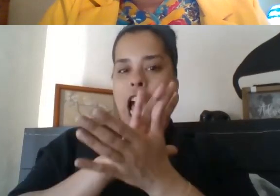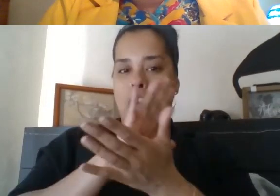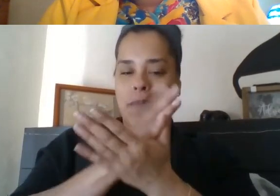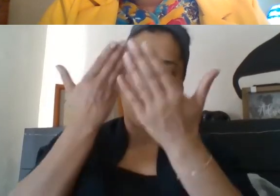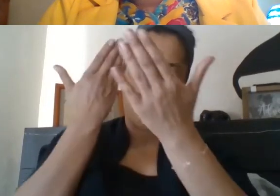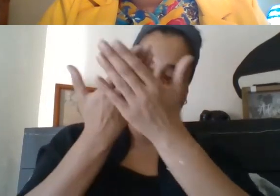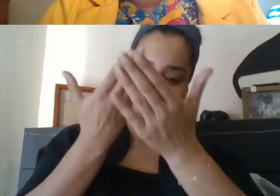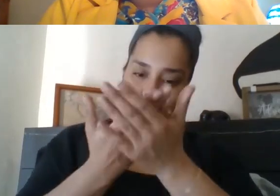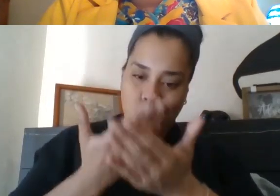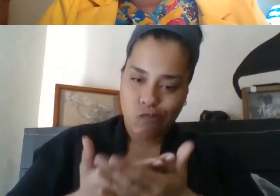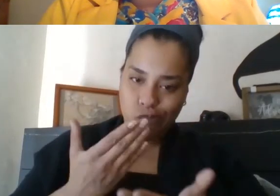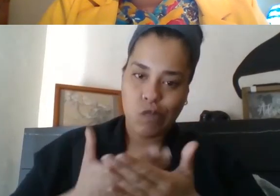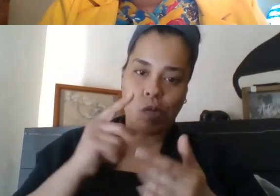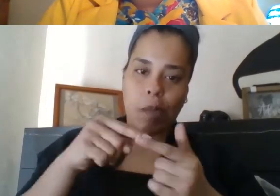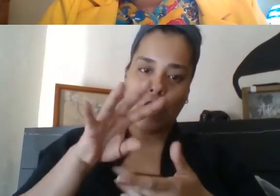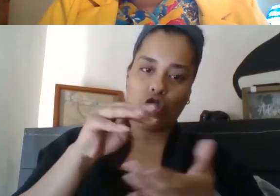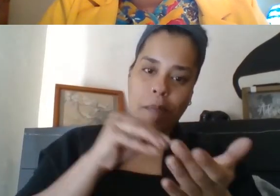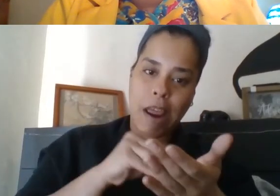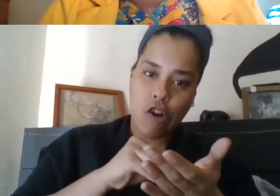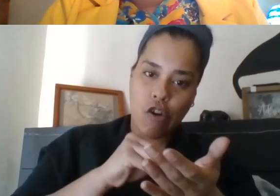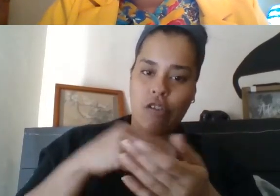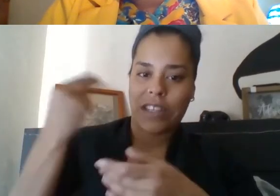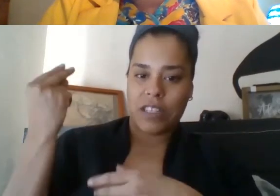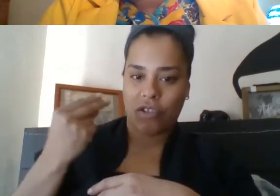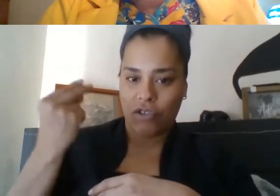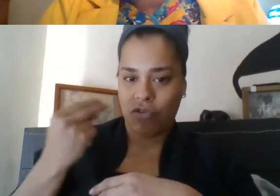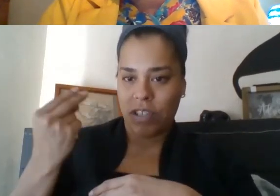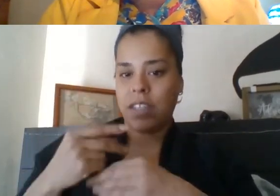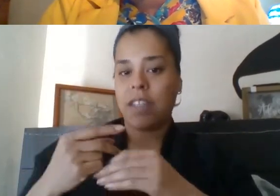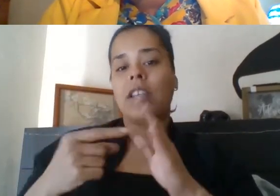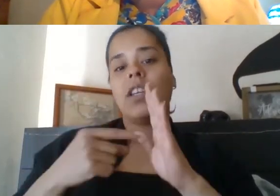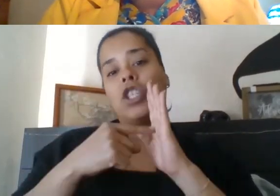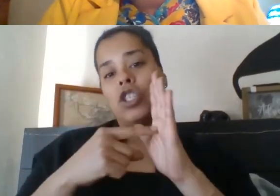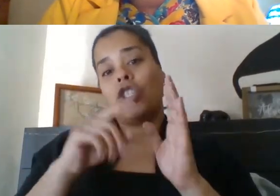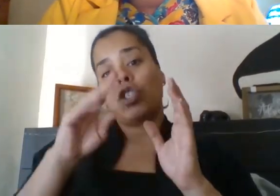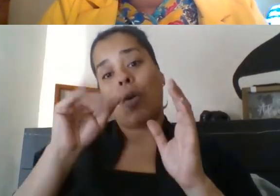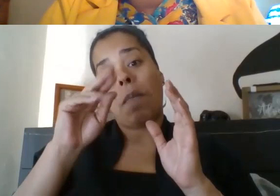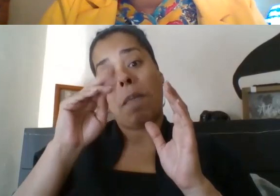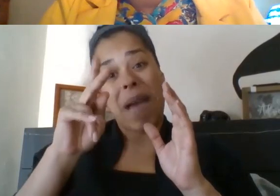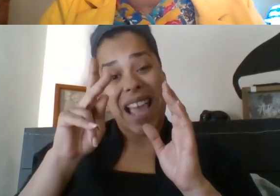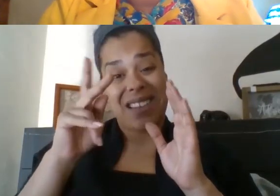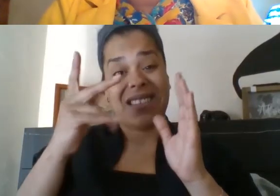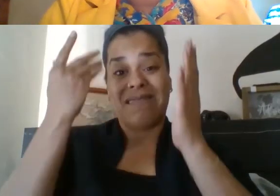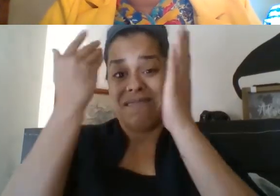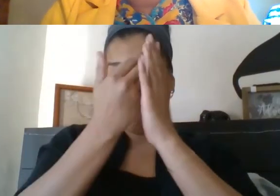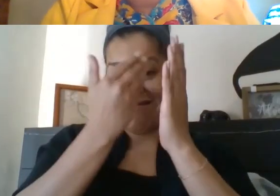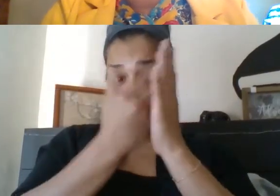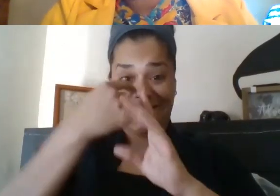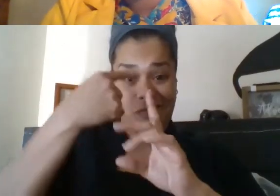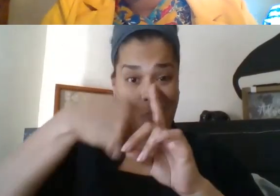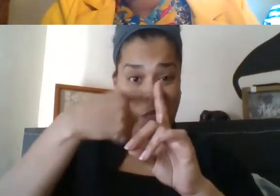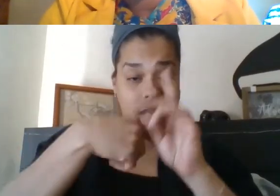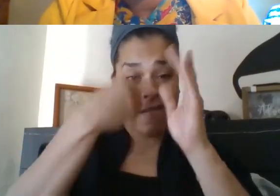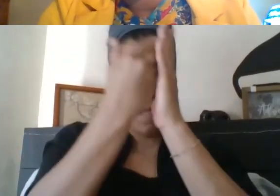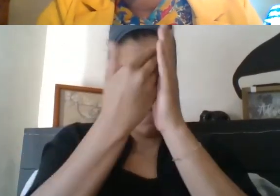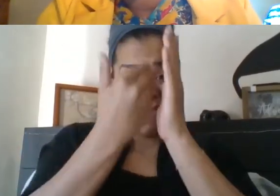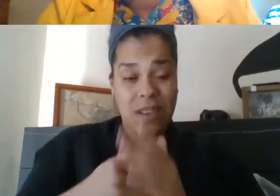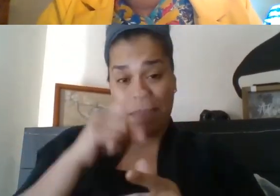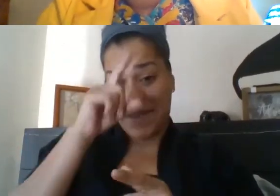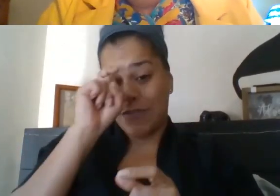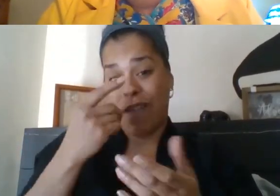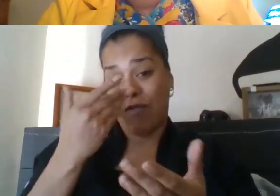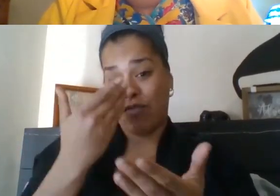medical history, and then show bank statements as well, because you need to prove that your resources is under